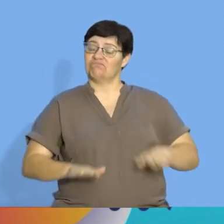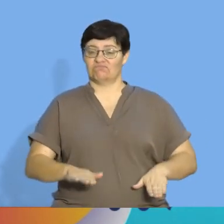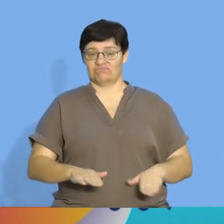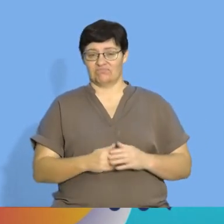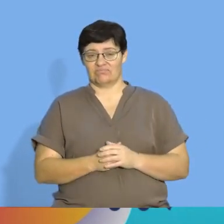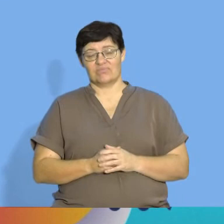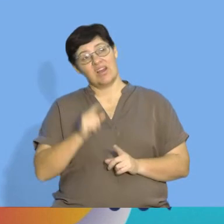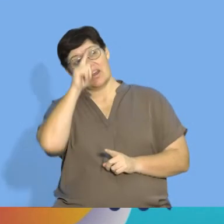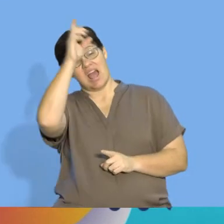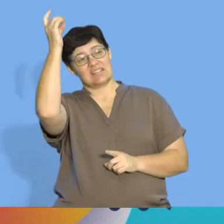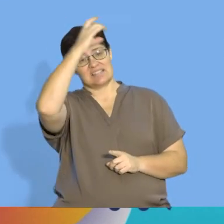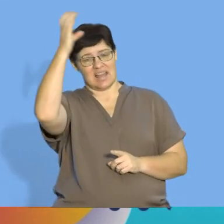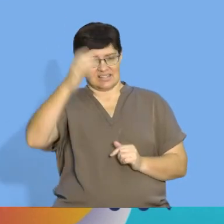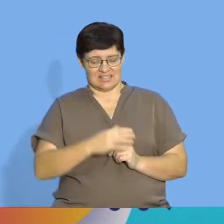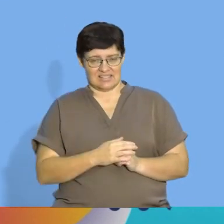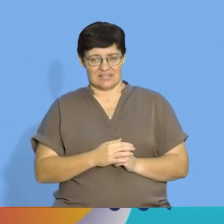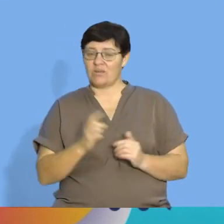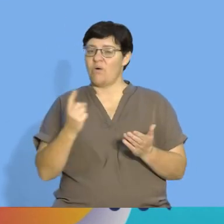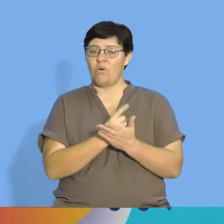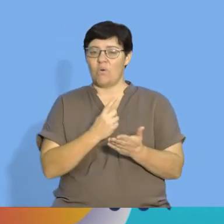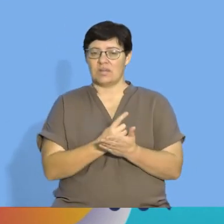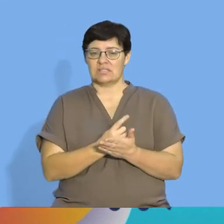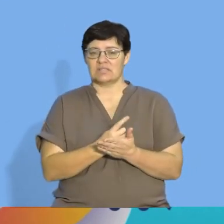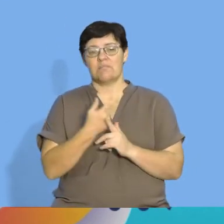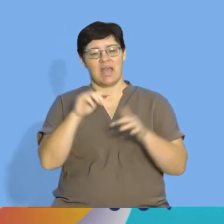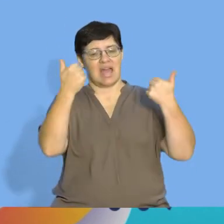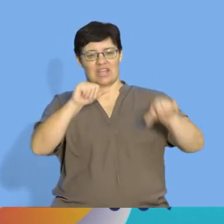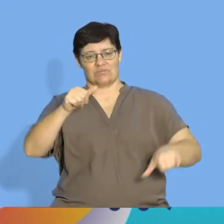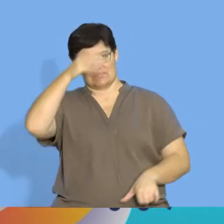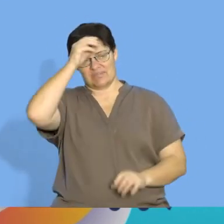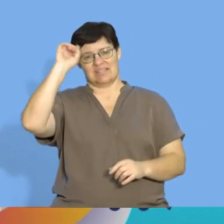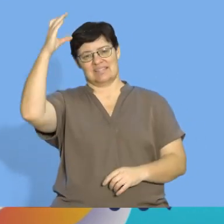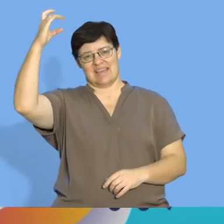our next lesson, keep your feet on the ground, reach for the stars,